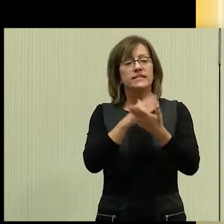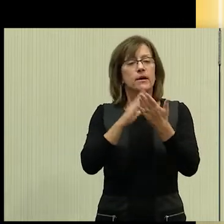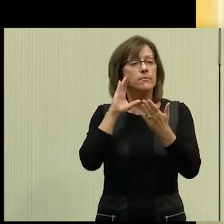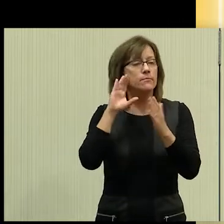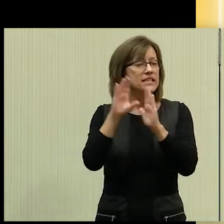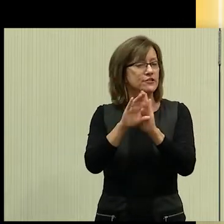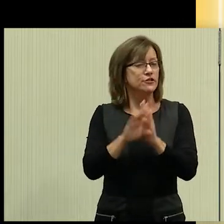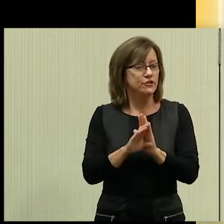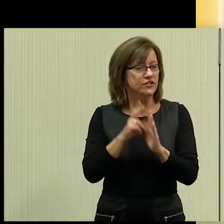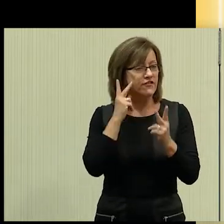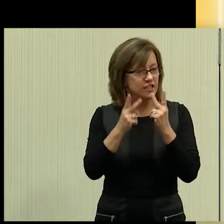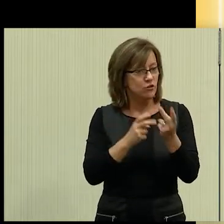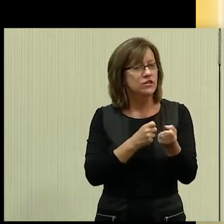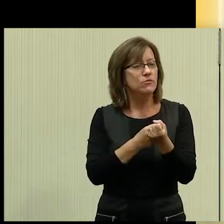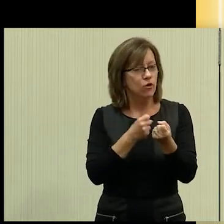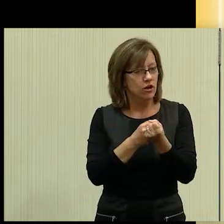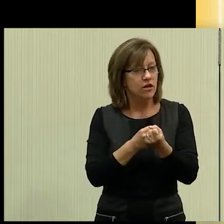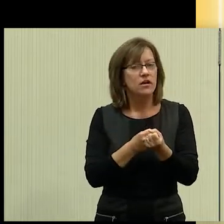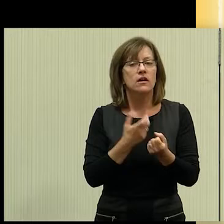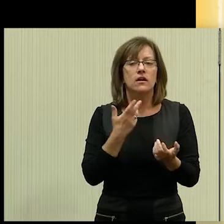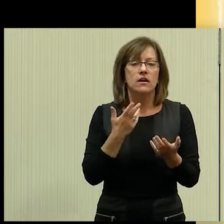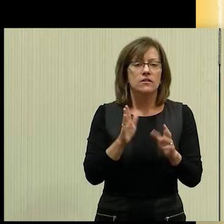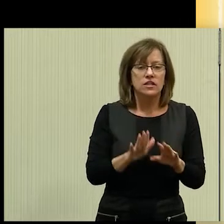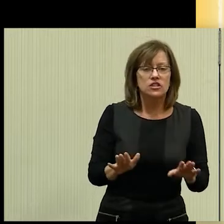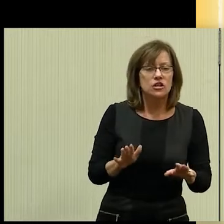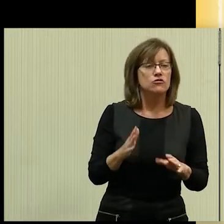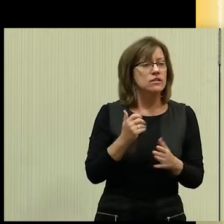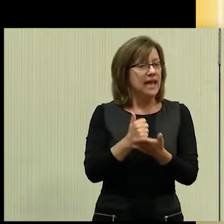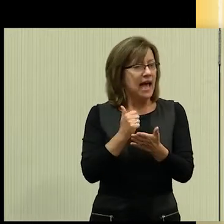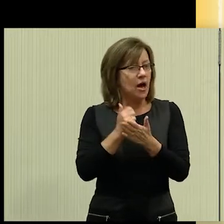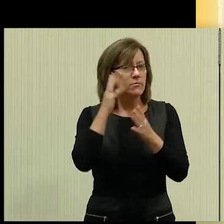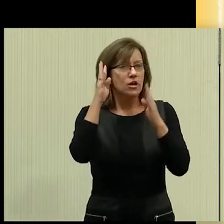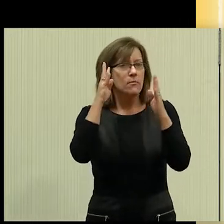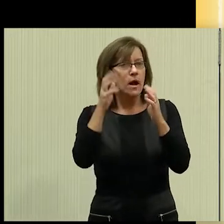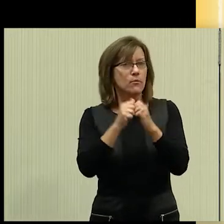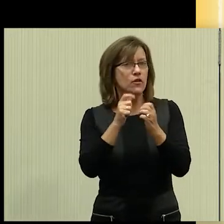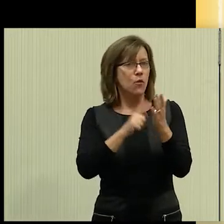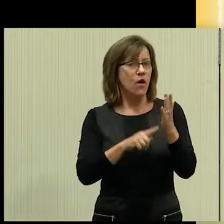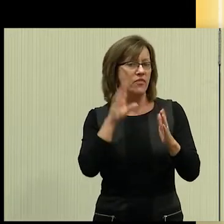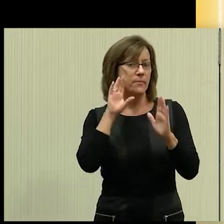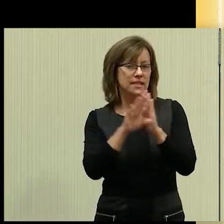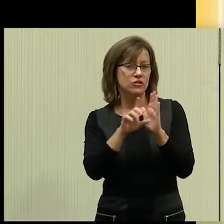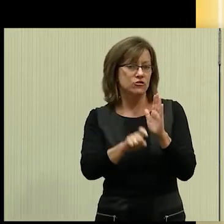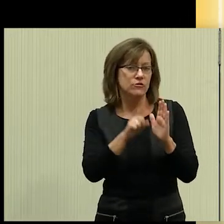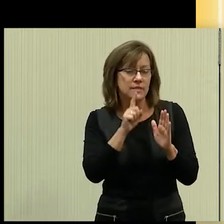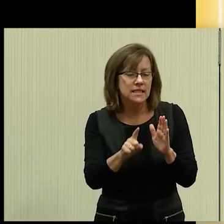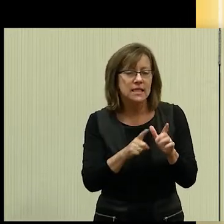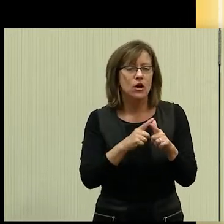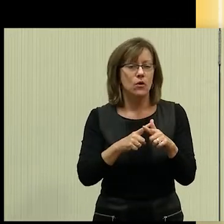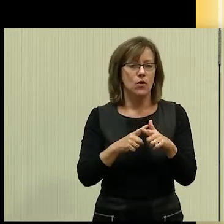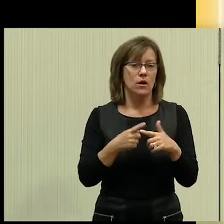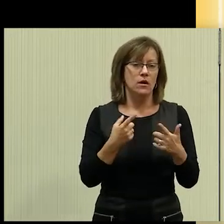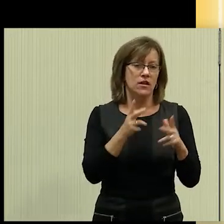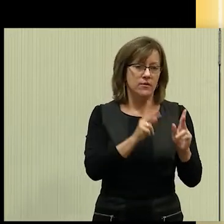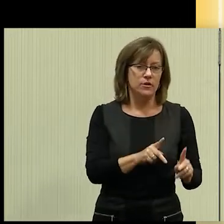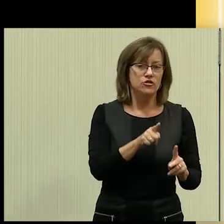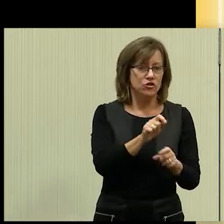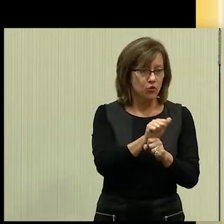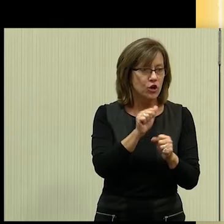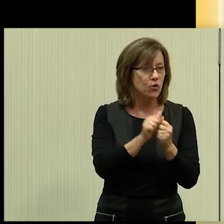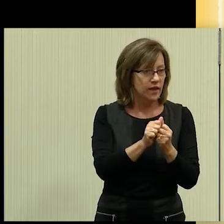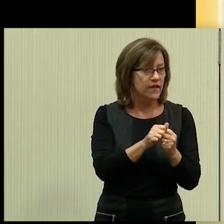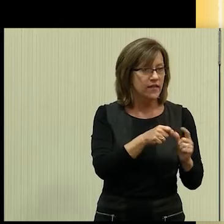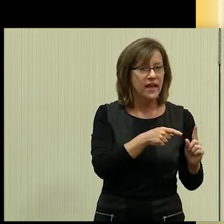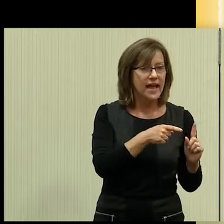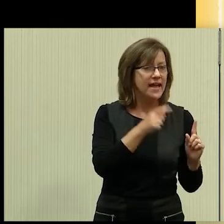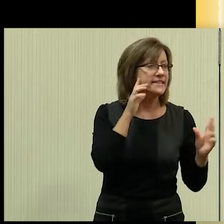visual pictures, and it could be that the children help come up with what the pictures are, or the individual that you're working with comes up with